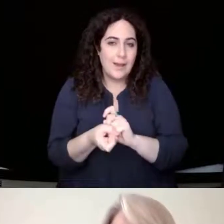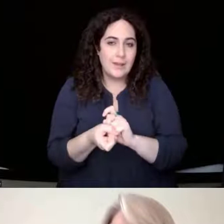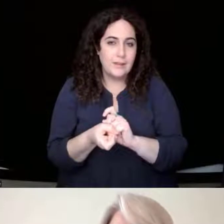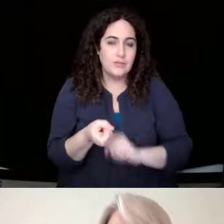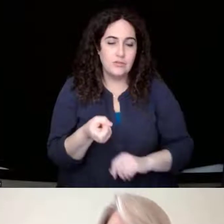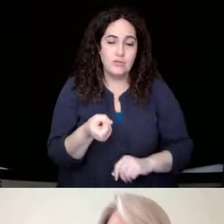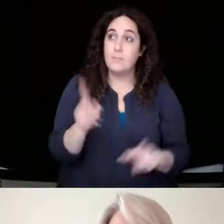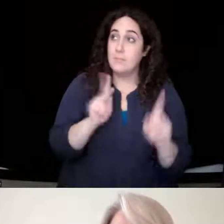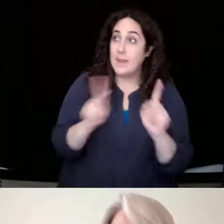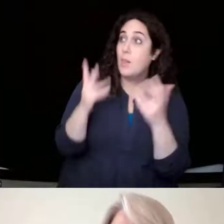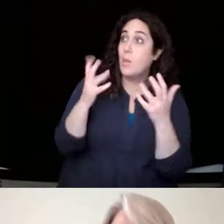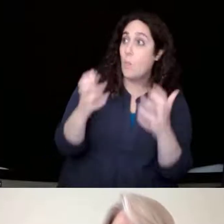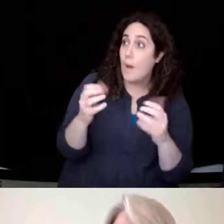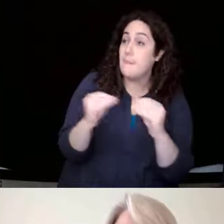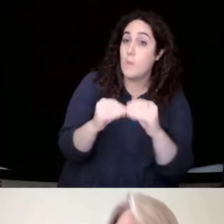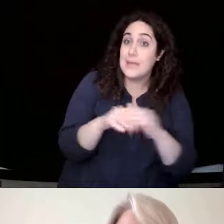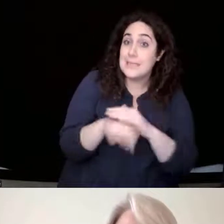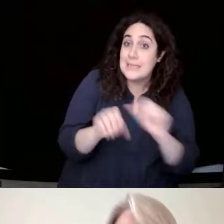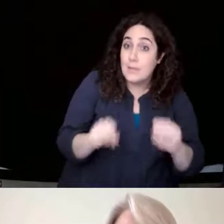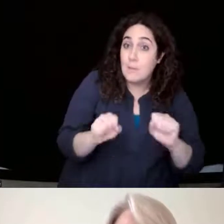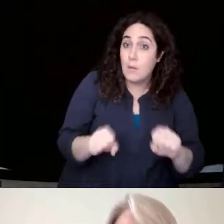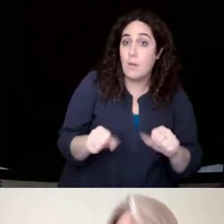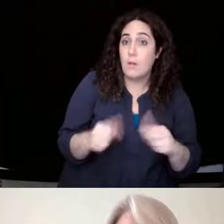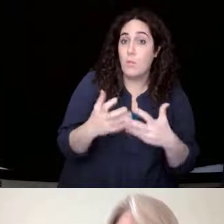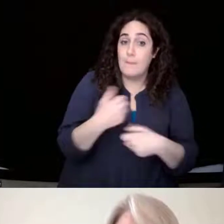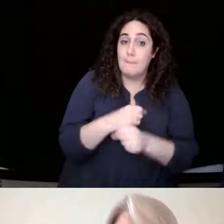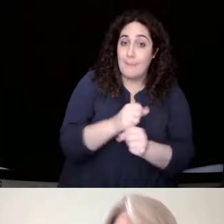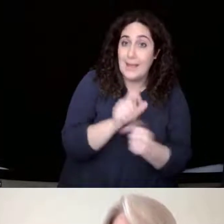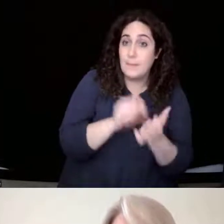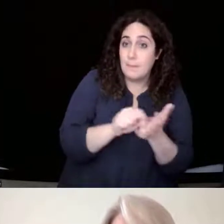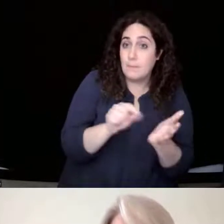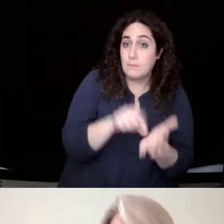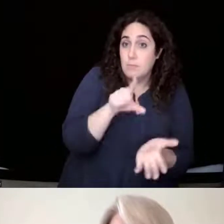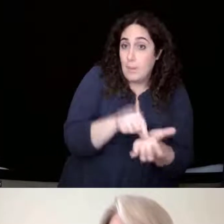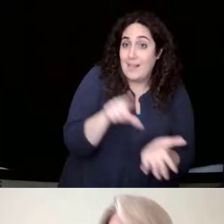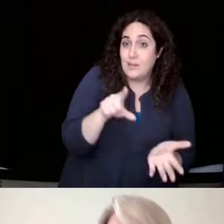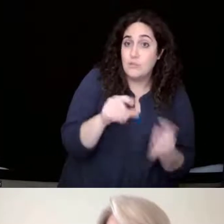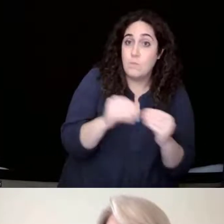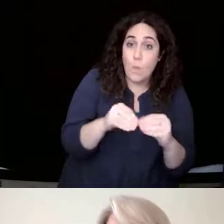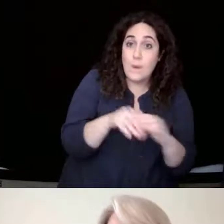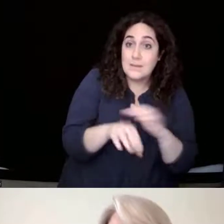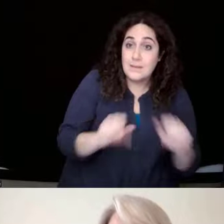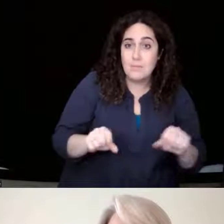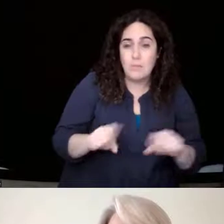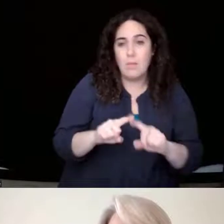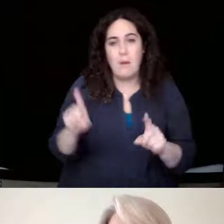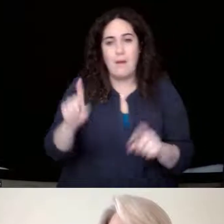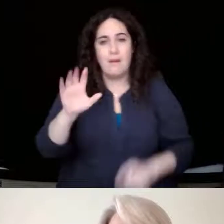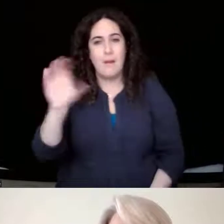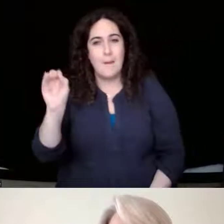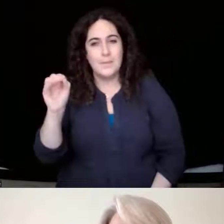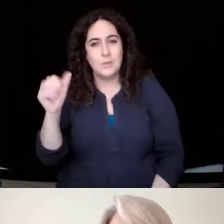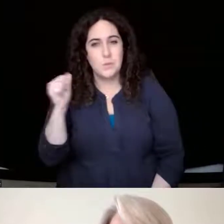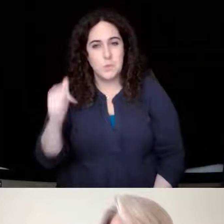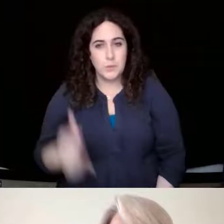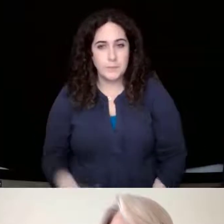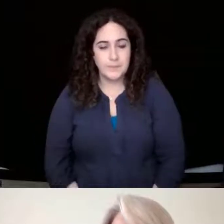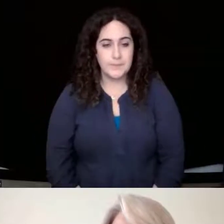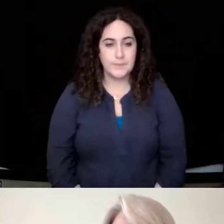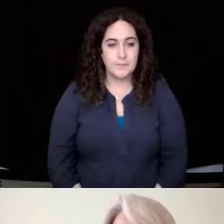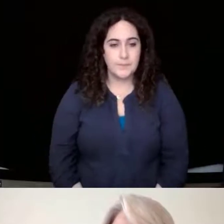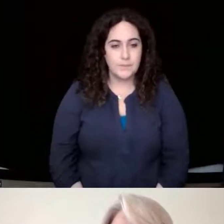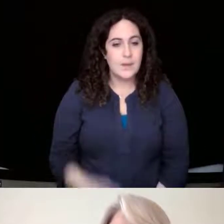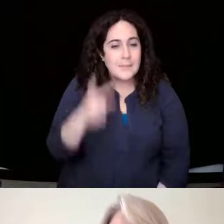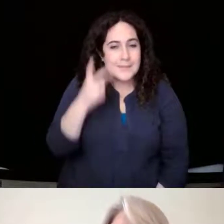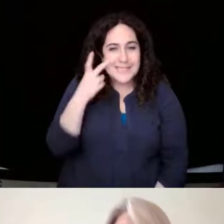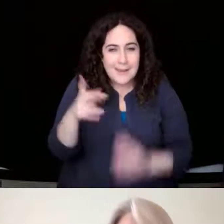So I saw a couple things come in here for So for Lisa, could you give